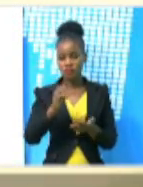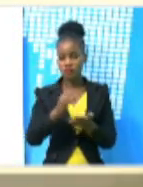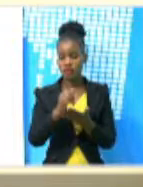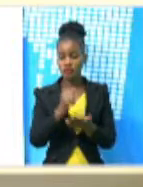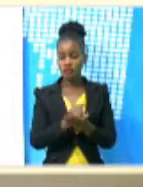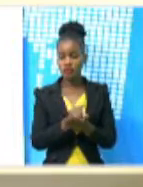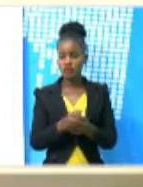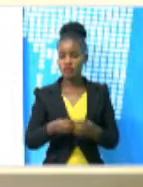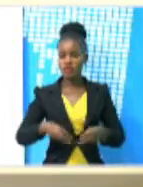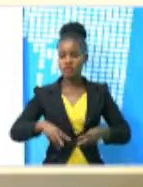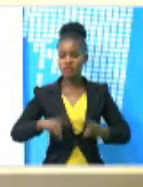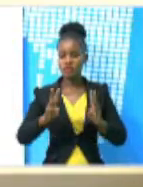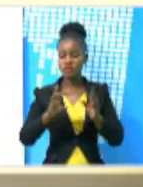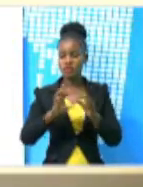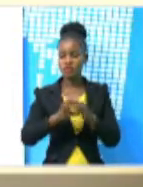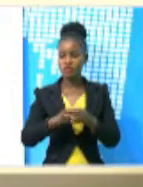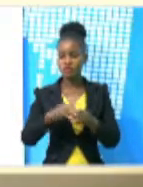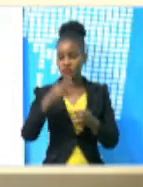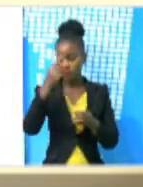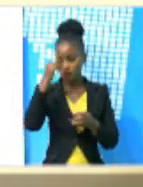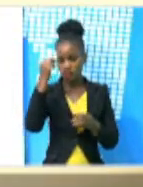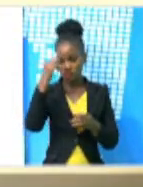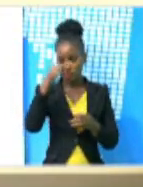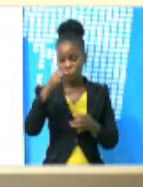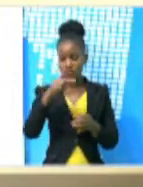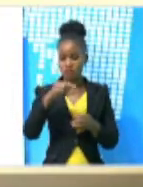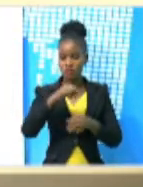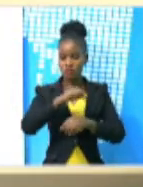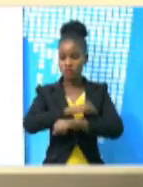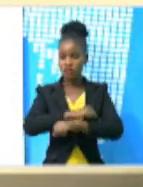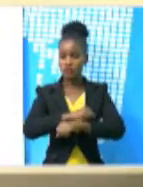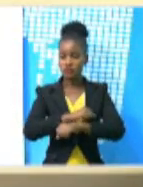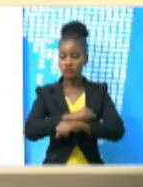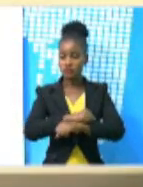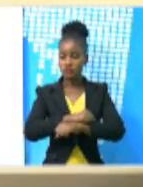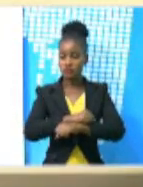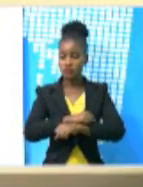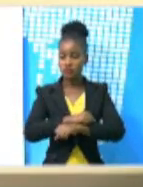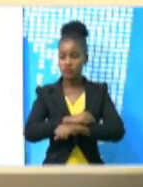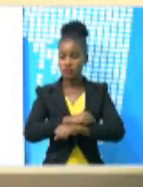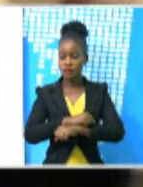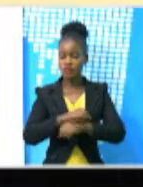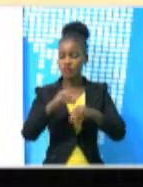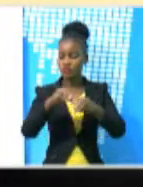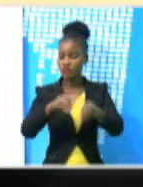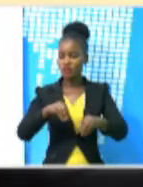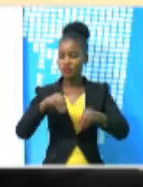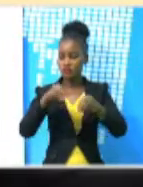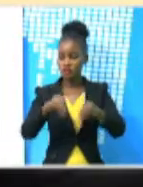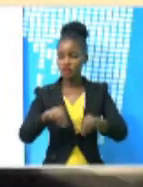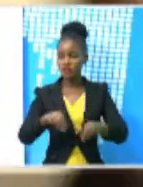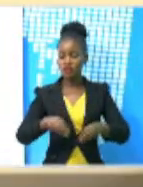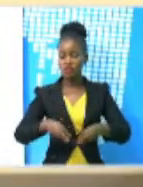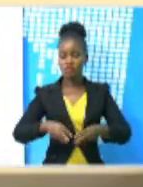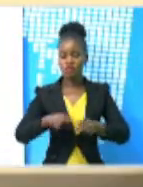Because roads connect students to schools, connects farmers to